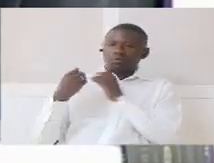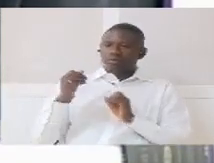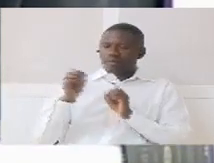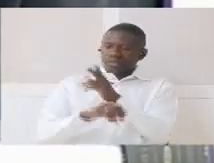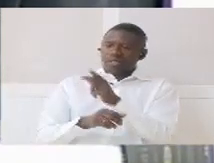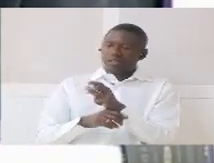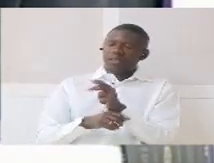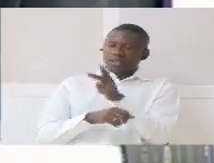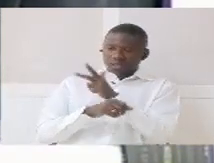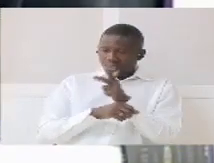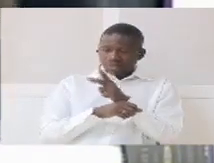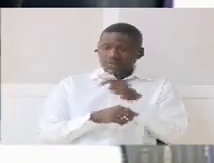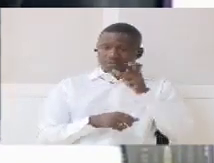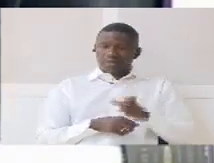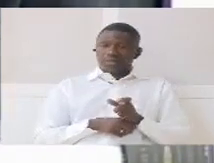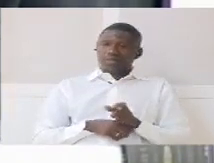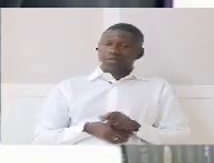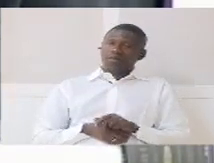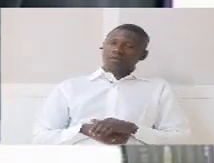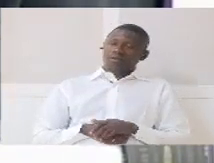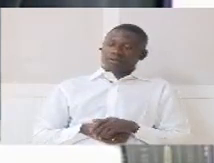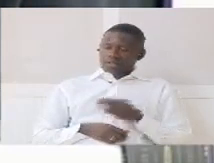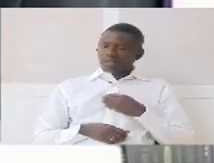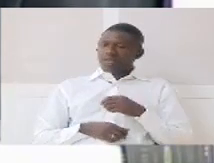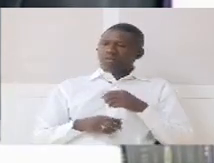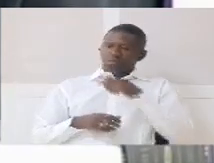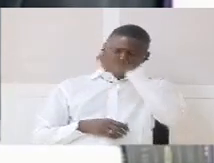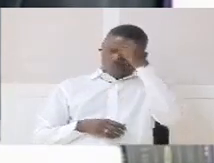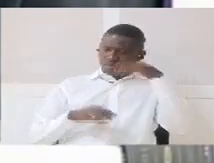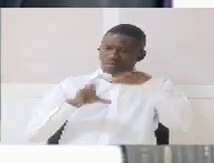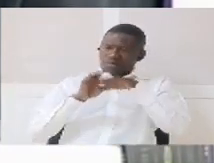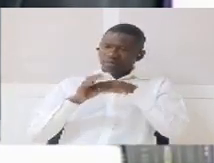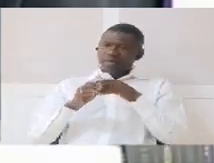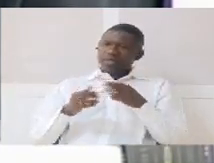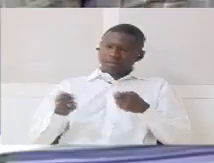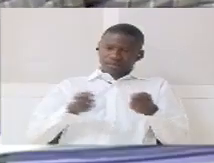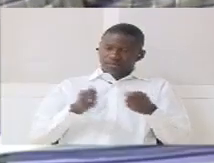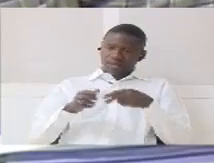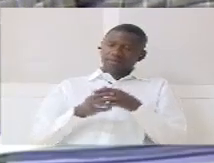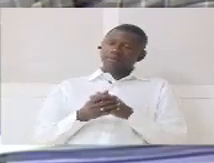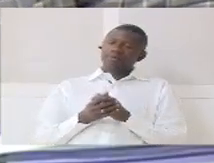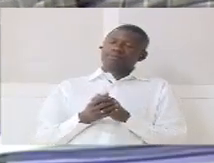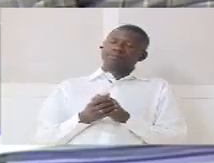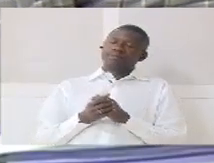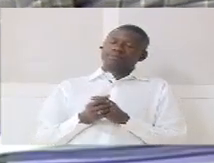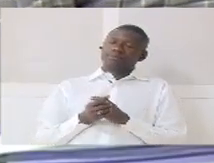operations. Operation Ladokol. What the guards will post? Operation would post the guards. But apart from Baba Job,